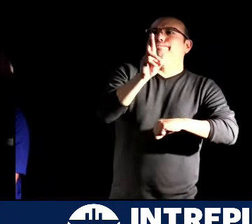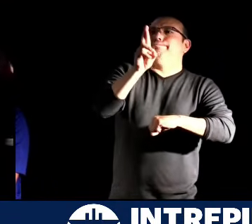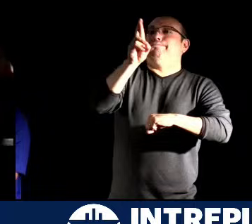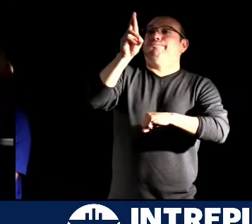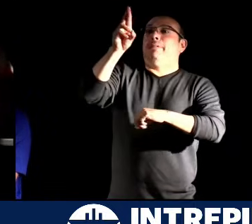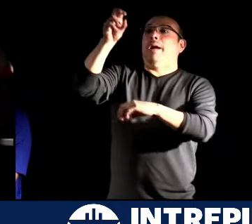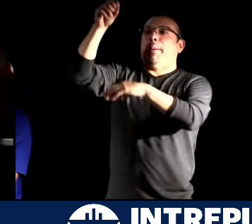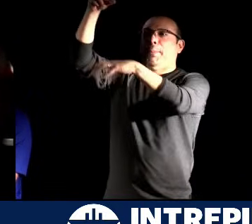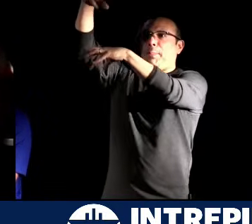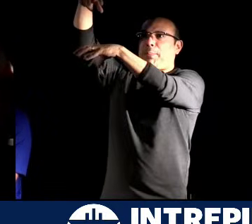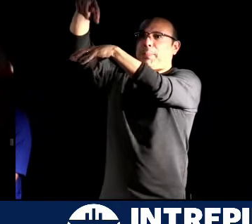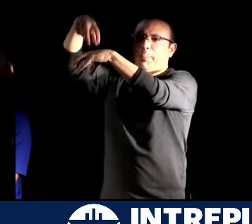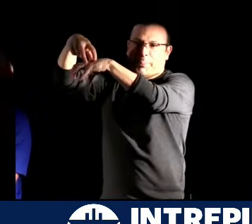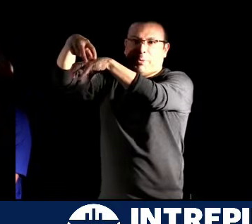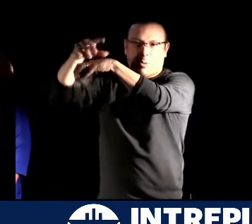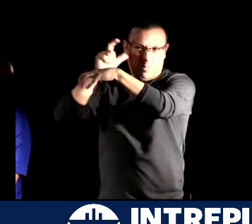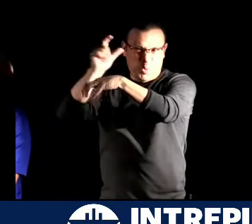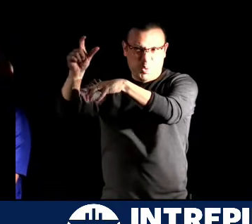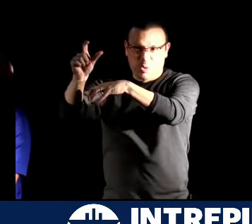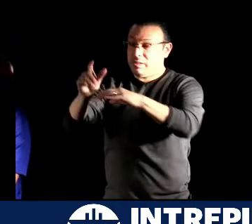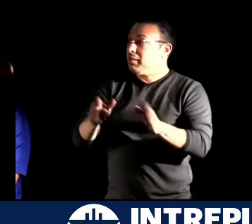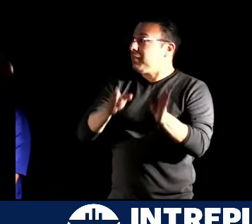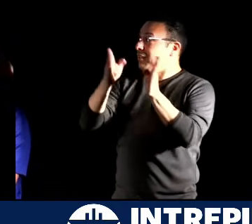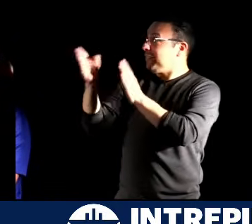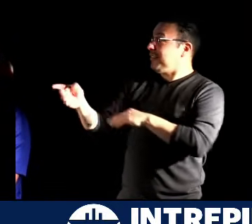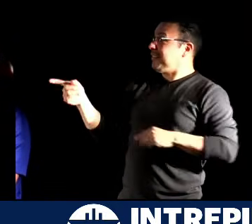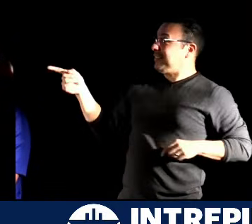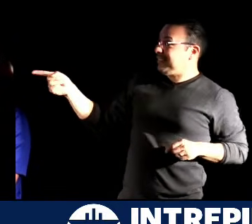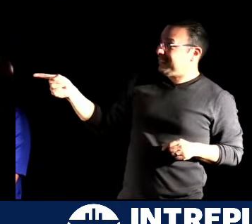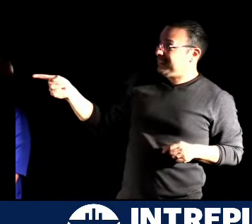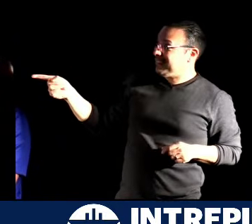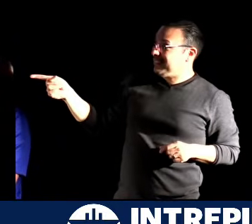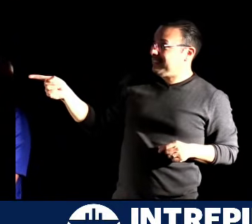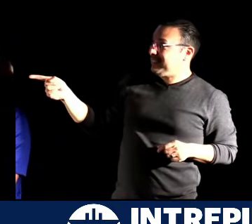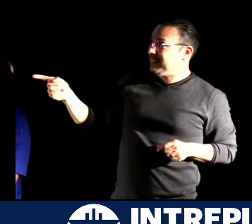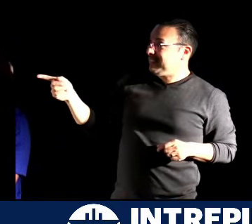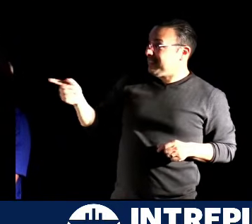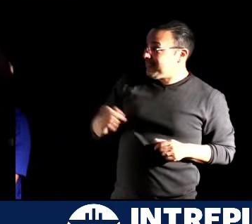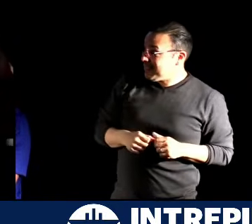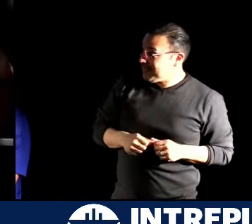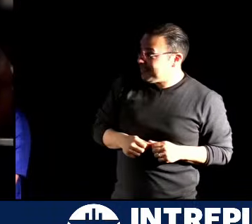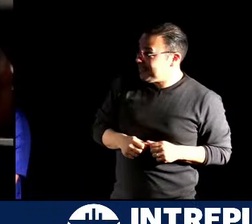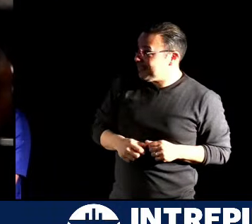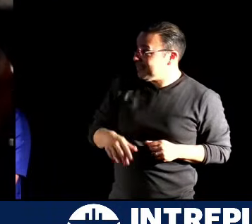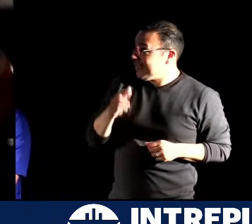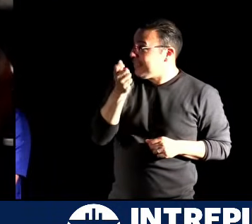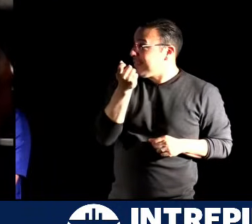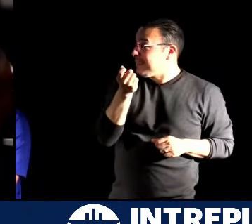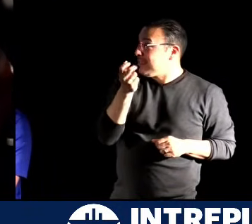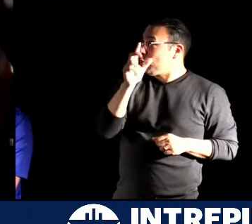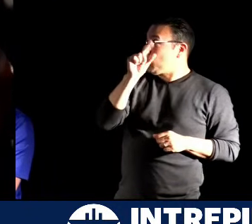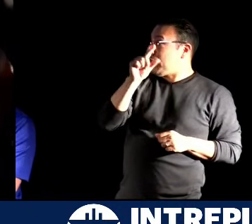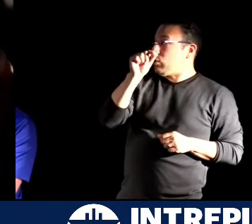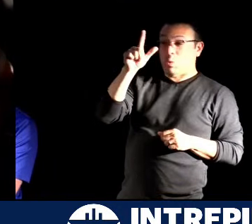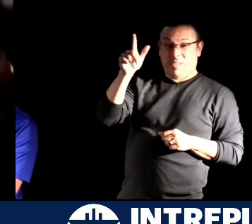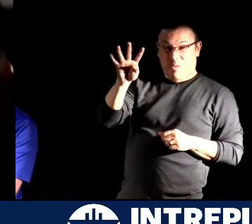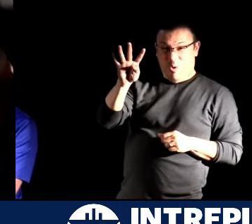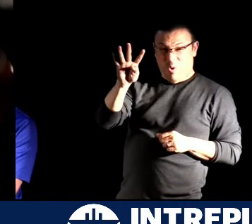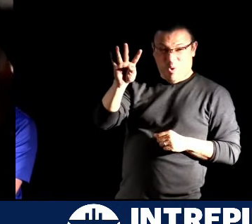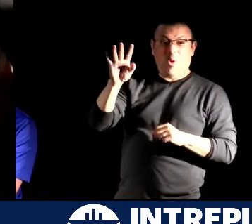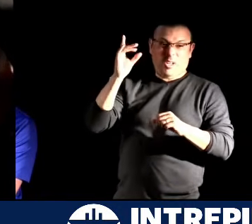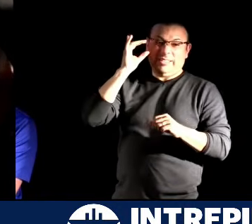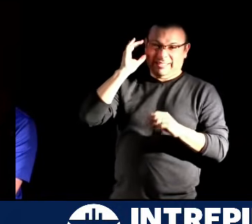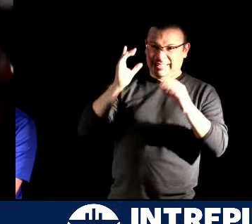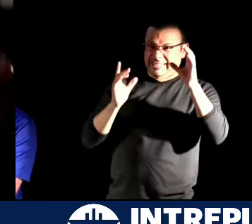On Christmas Eve of 2024, we touched the star. But the important thing, the quest